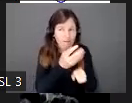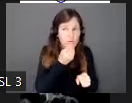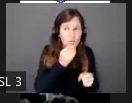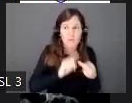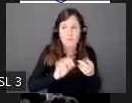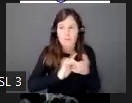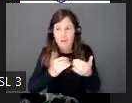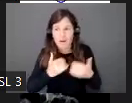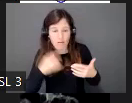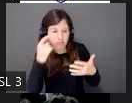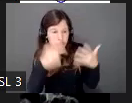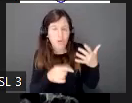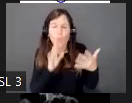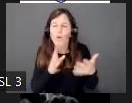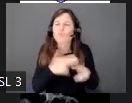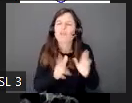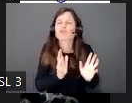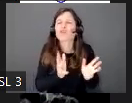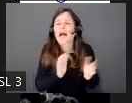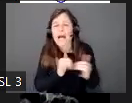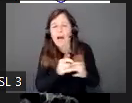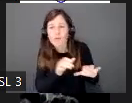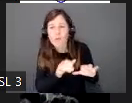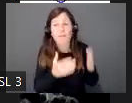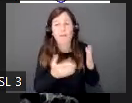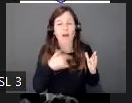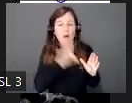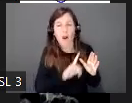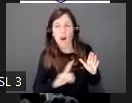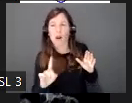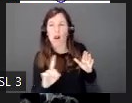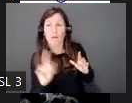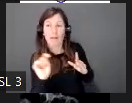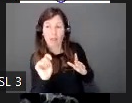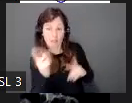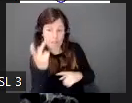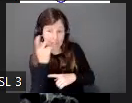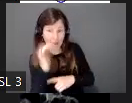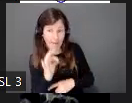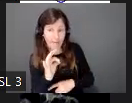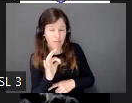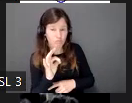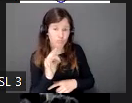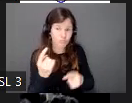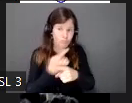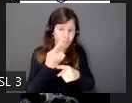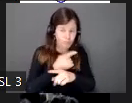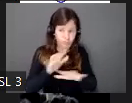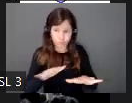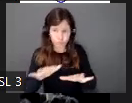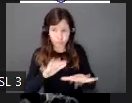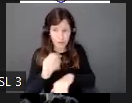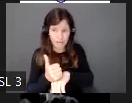today, maybe get myself into the bathroom to see how they were coping. And if I found that everything was pretty much from my